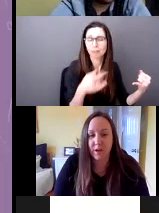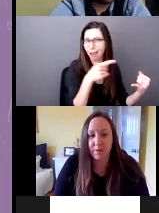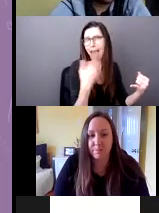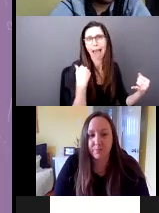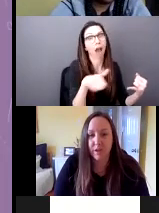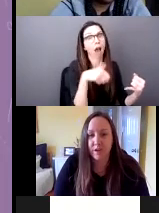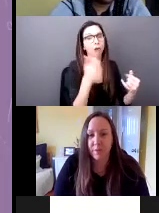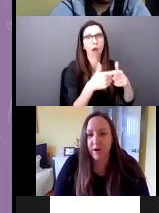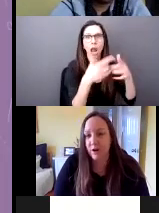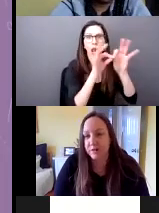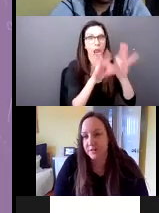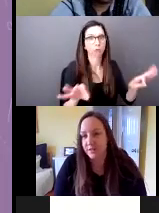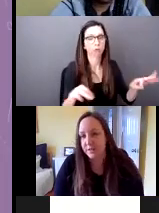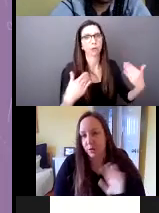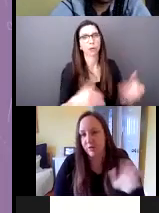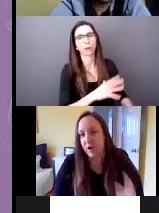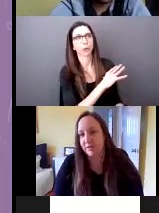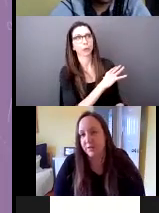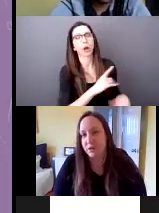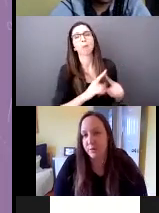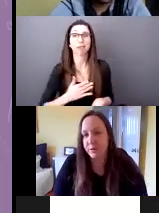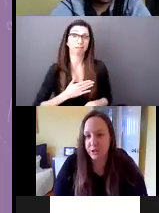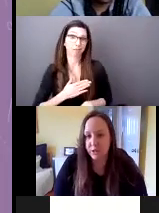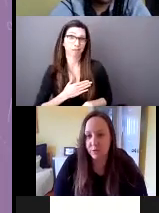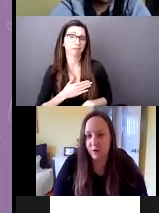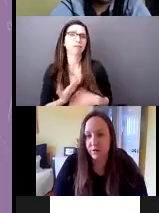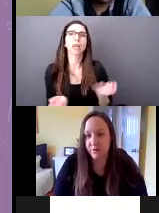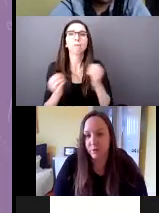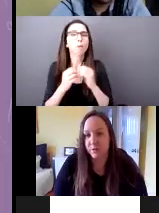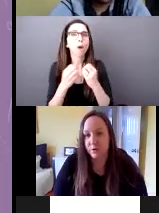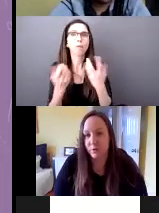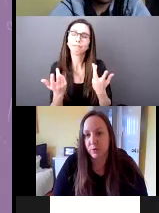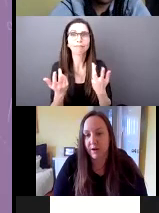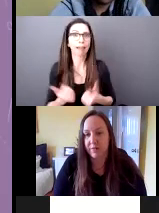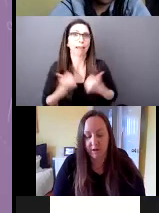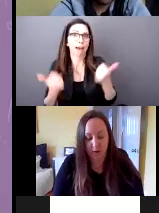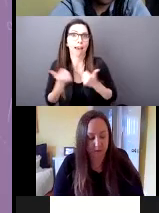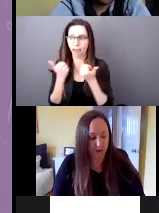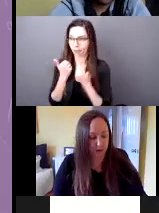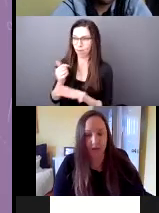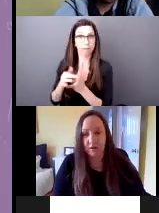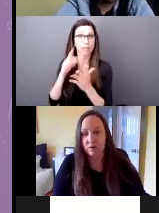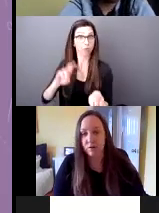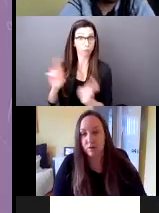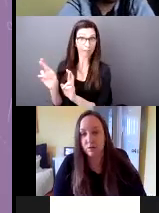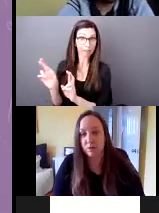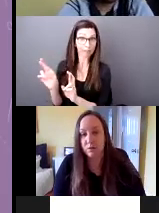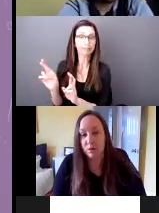phenomenal. But ours is more of a live interpretation. So there are folks who have that capacity